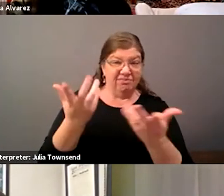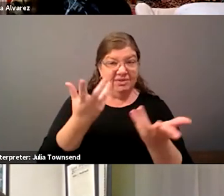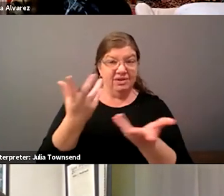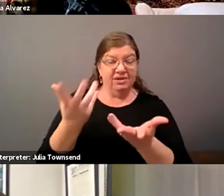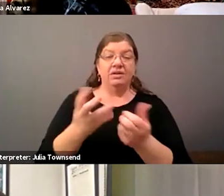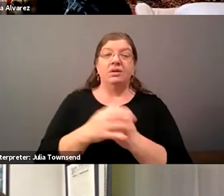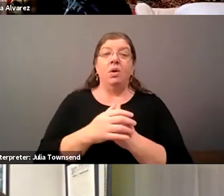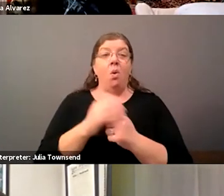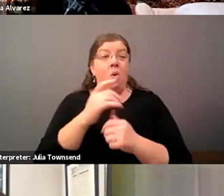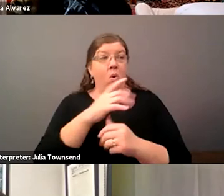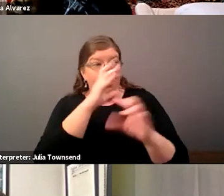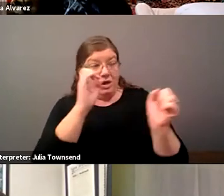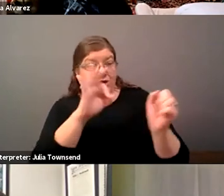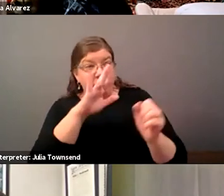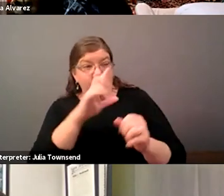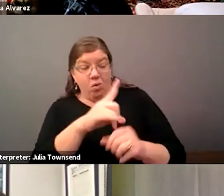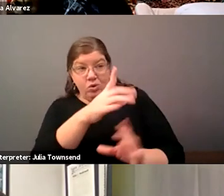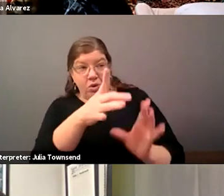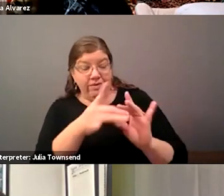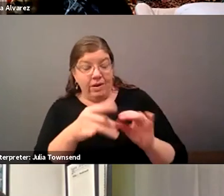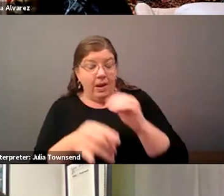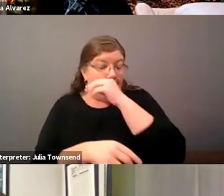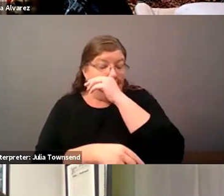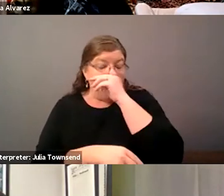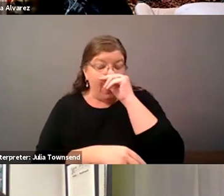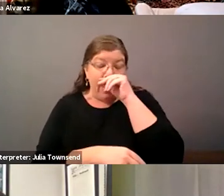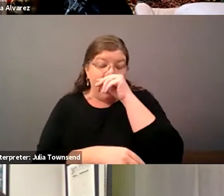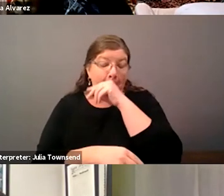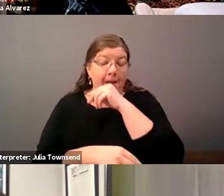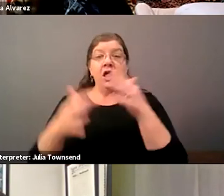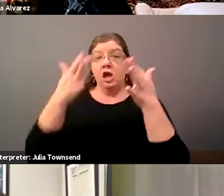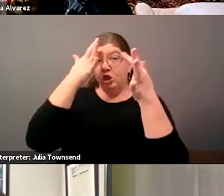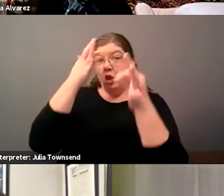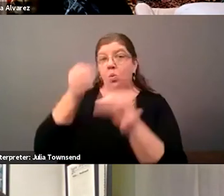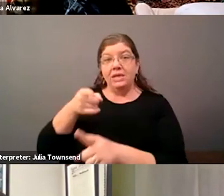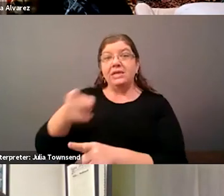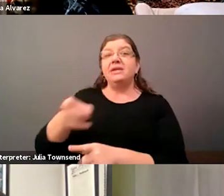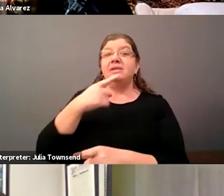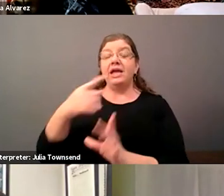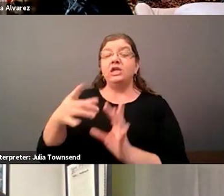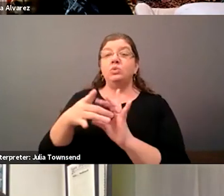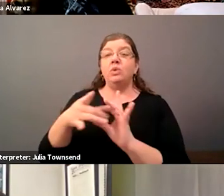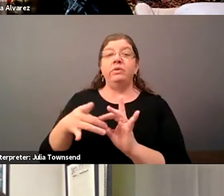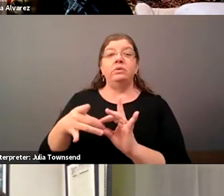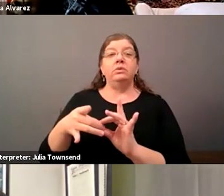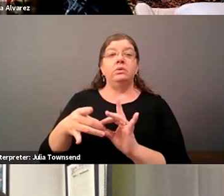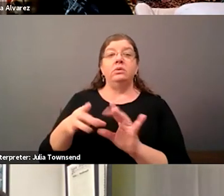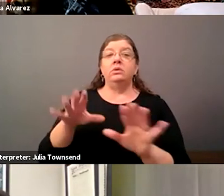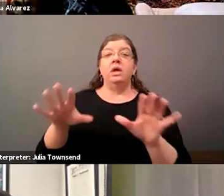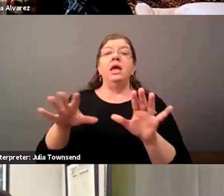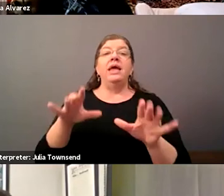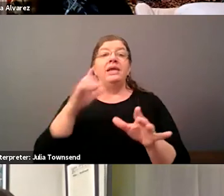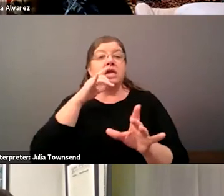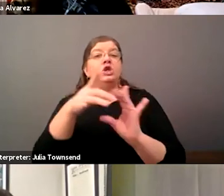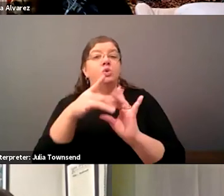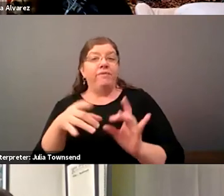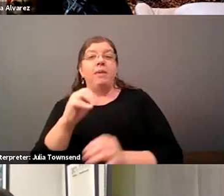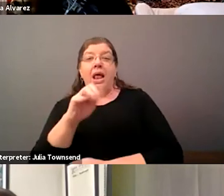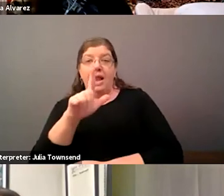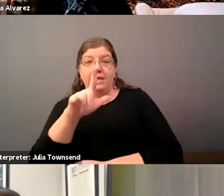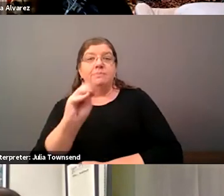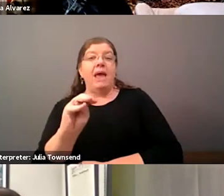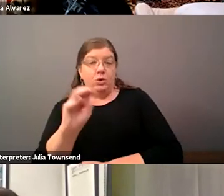ford if you had a point on that miss caps the resolution does reference oh i'm sorry lives matter what it doesn't